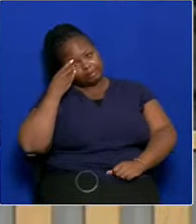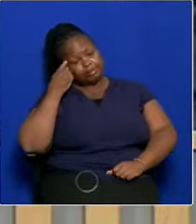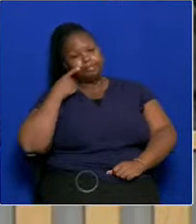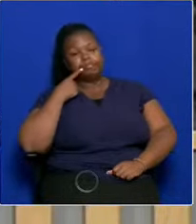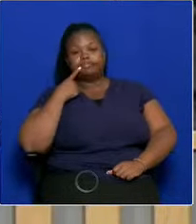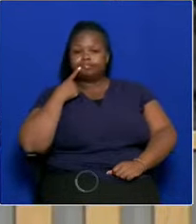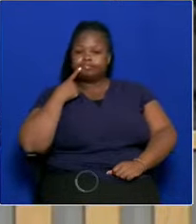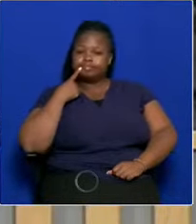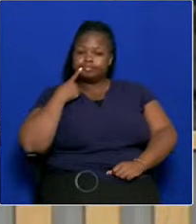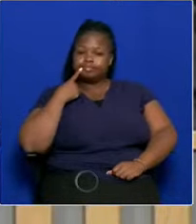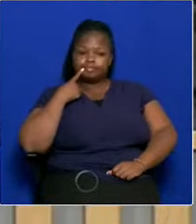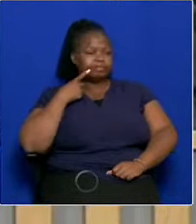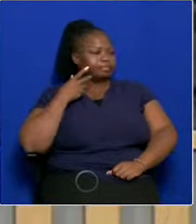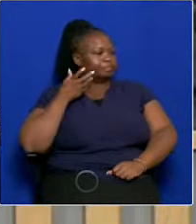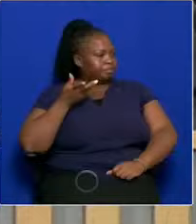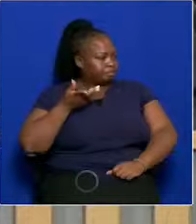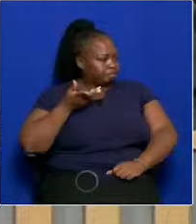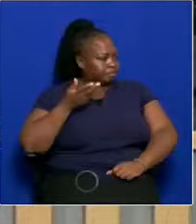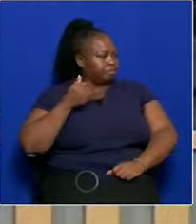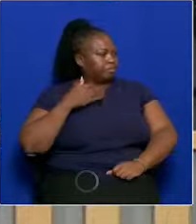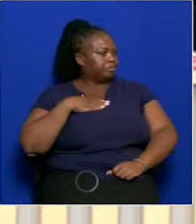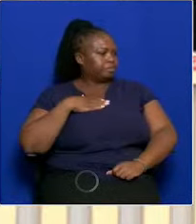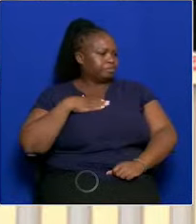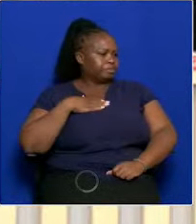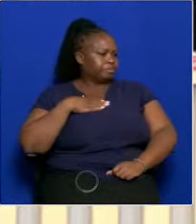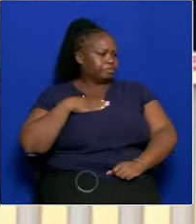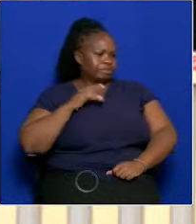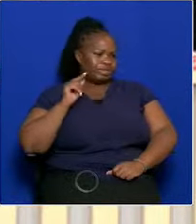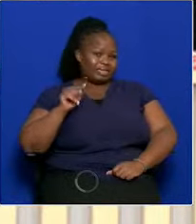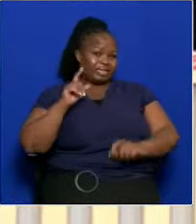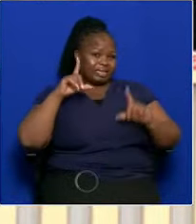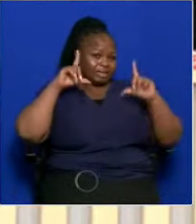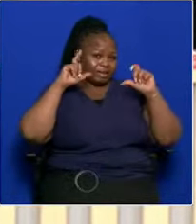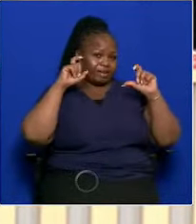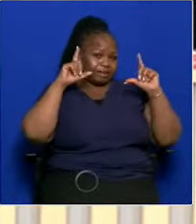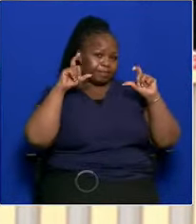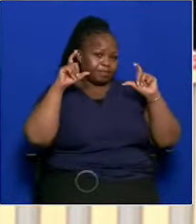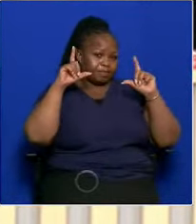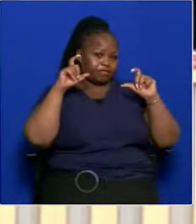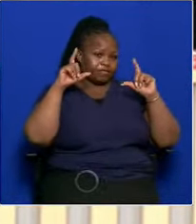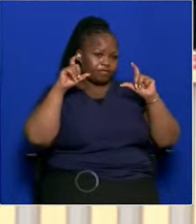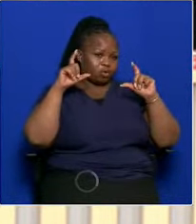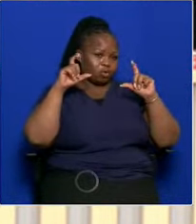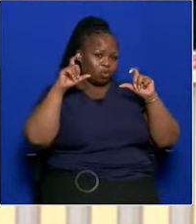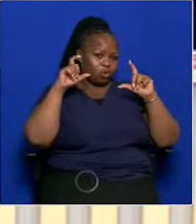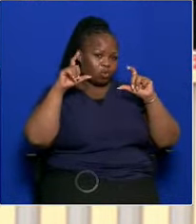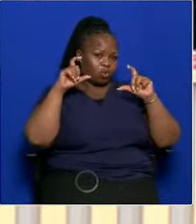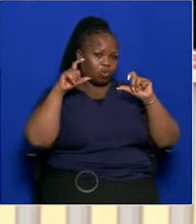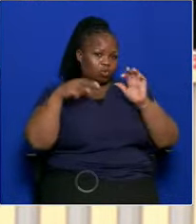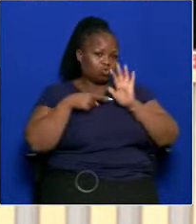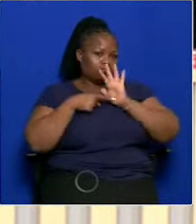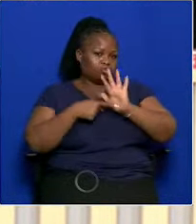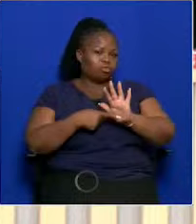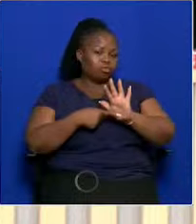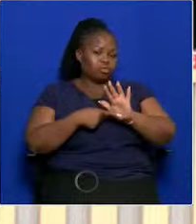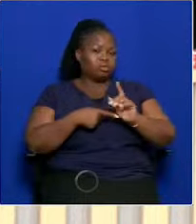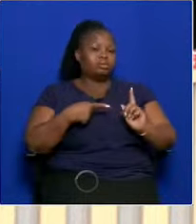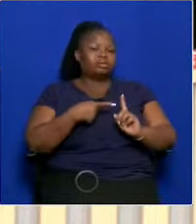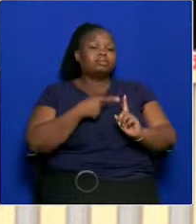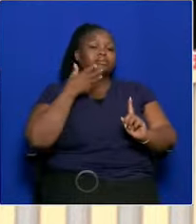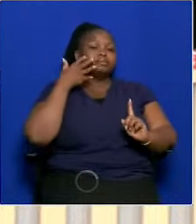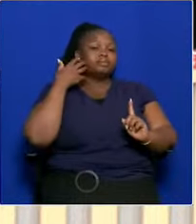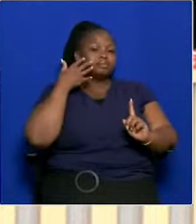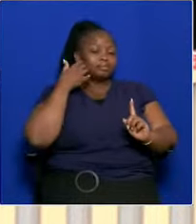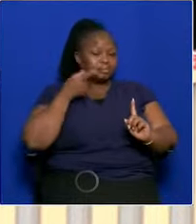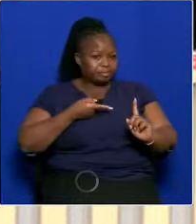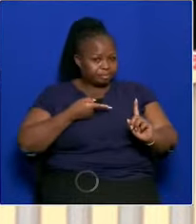And what the infographic shows is that Mr. Matlala Yes. has